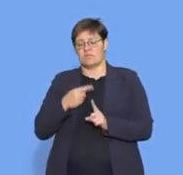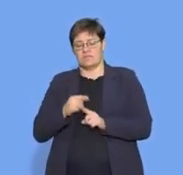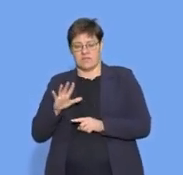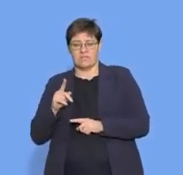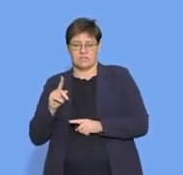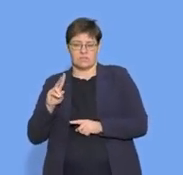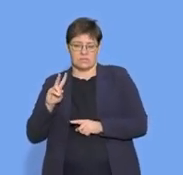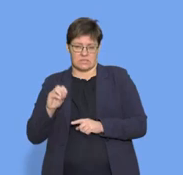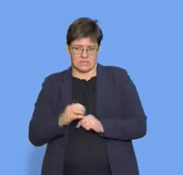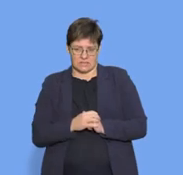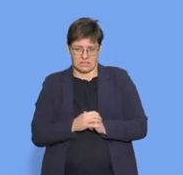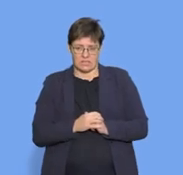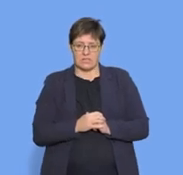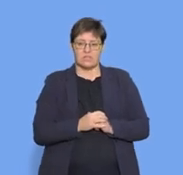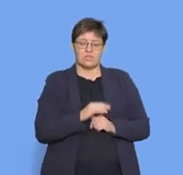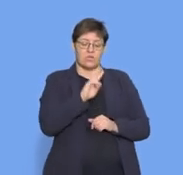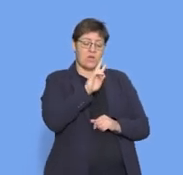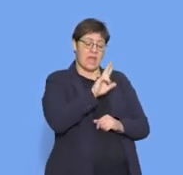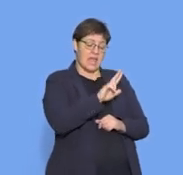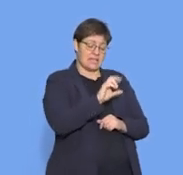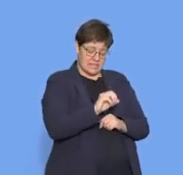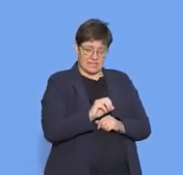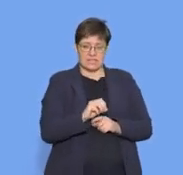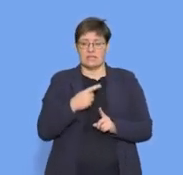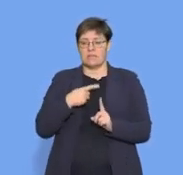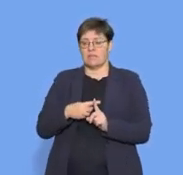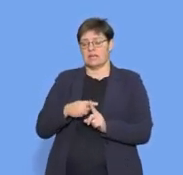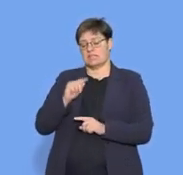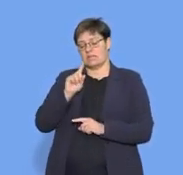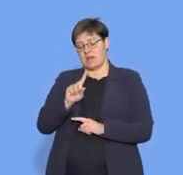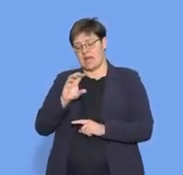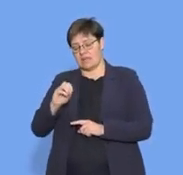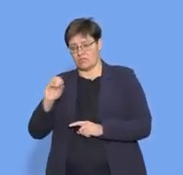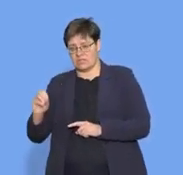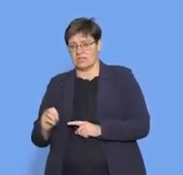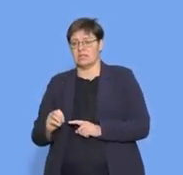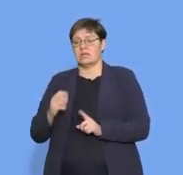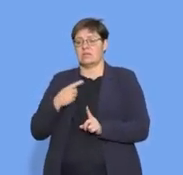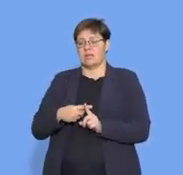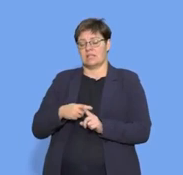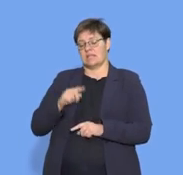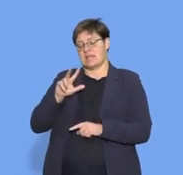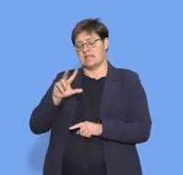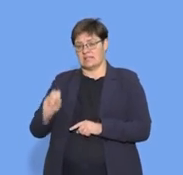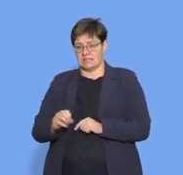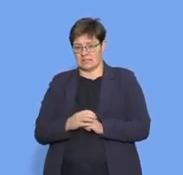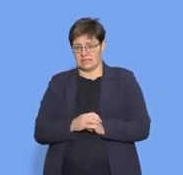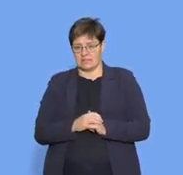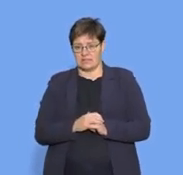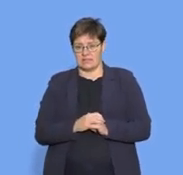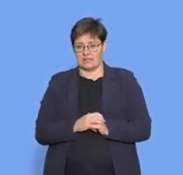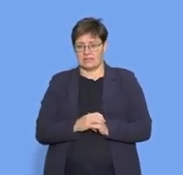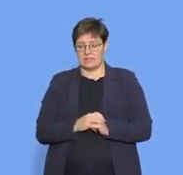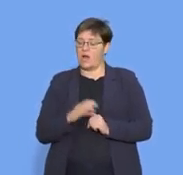20. Now we're going to say 2 times 40, which is 80, plus 2 times 50, which is 100,